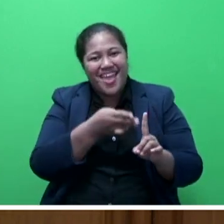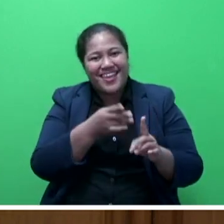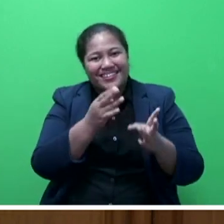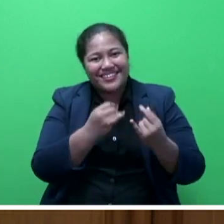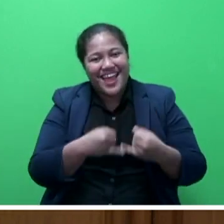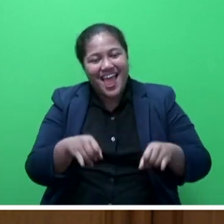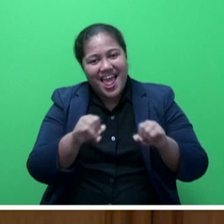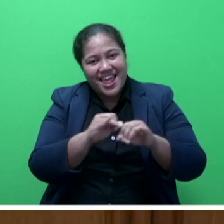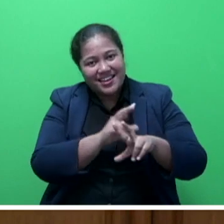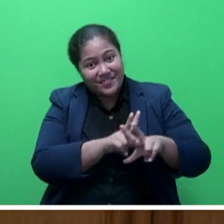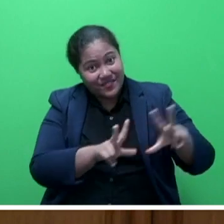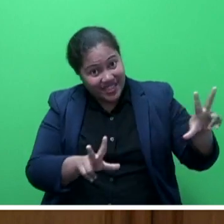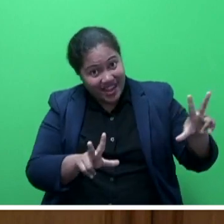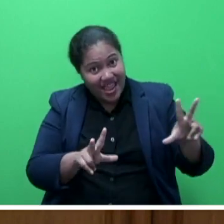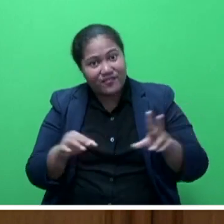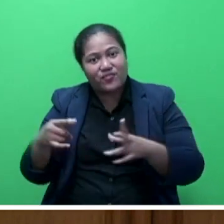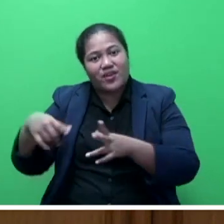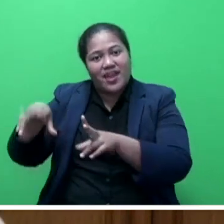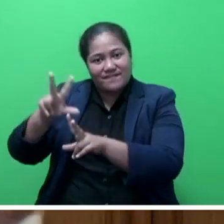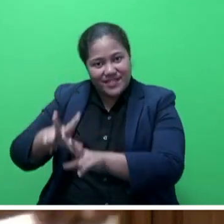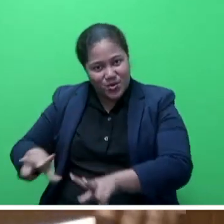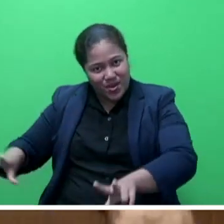Vanuatu.